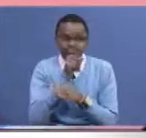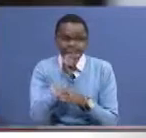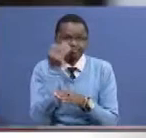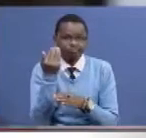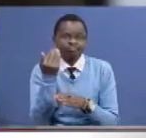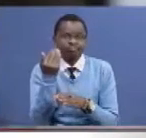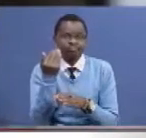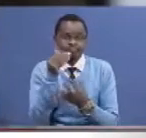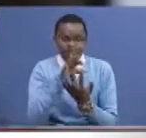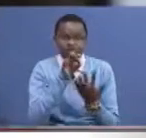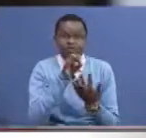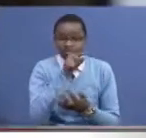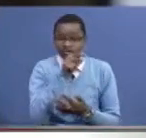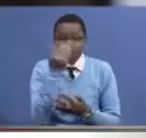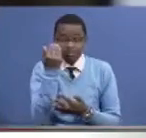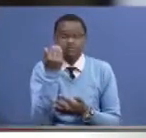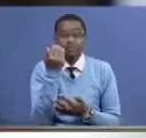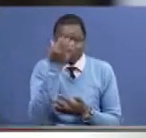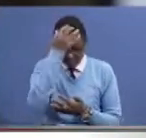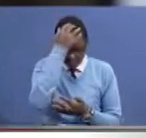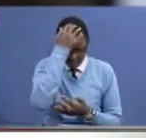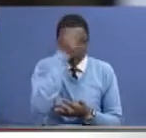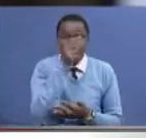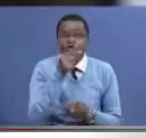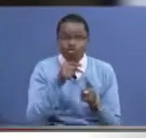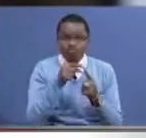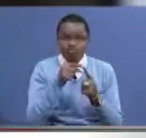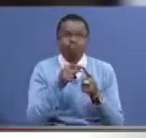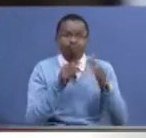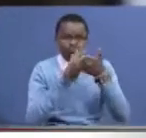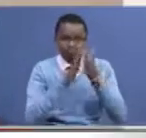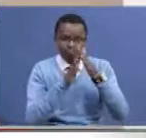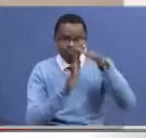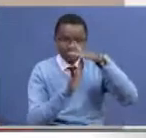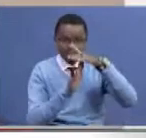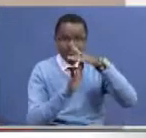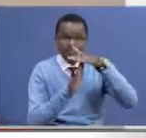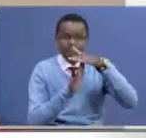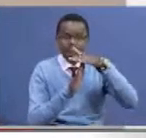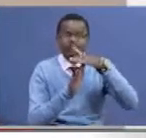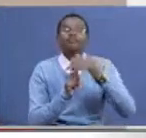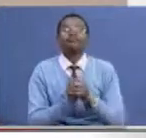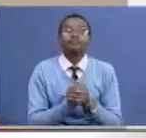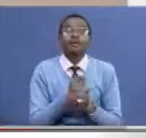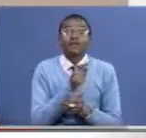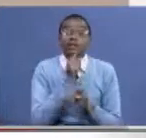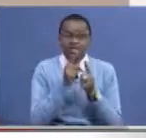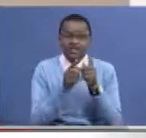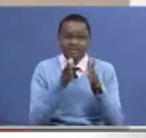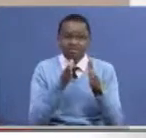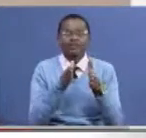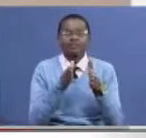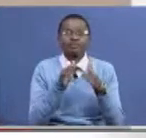Mike Mbuvi Sonko nominated controversial lawyer Miguna Miguna to deputize him. In his letter to the Speaker of